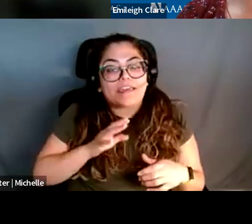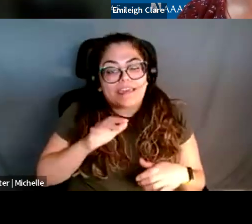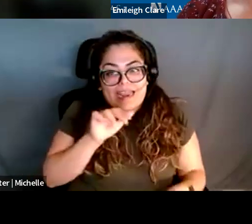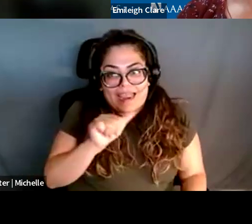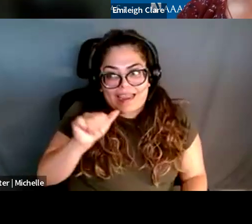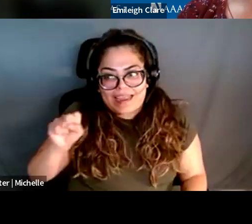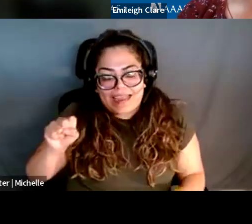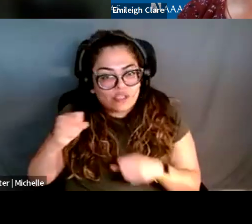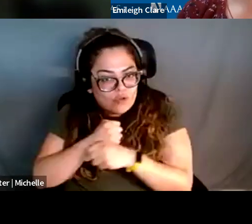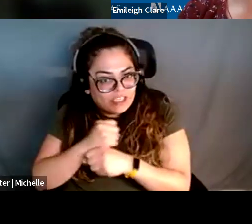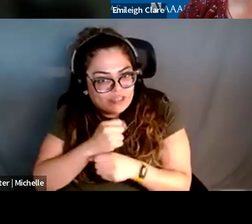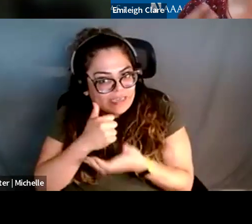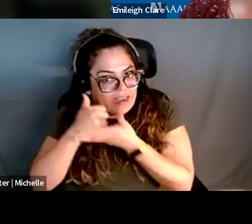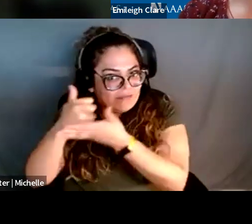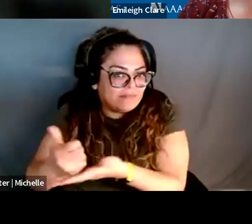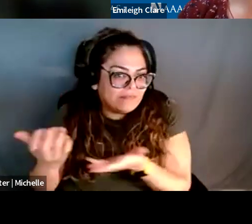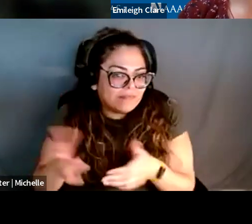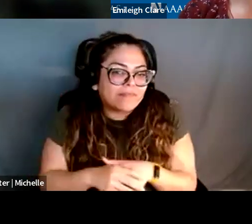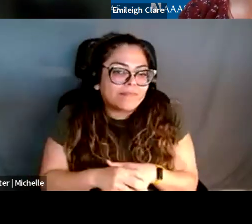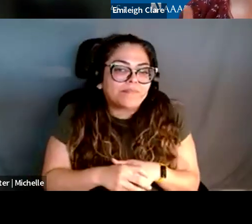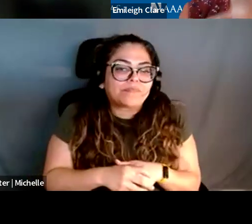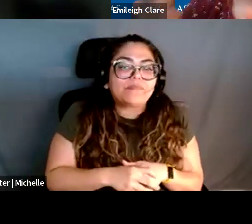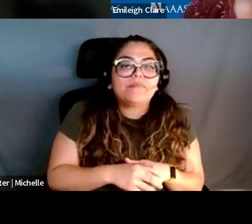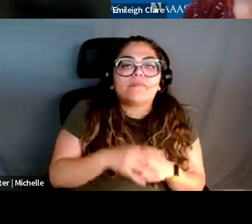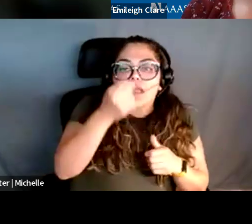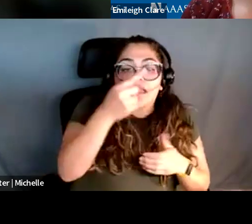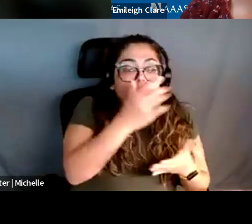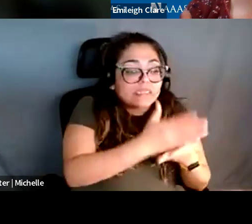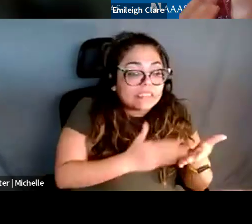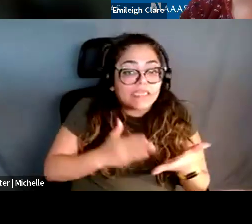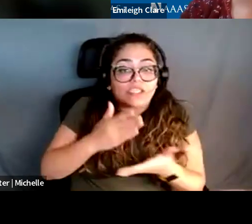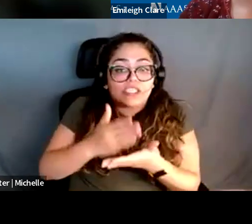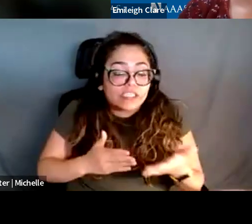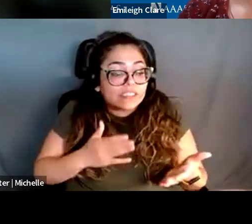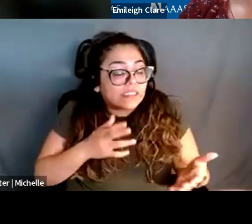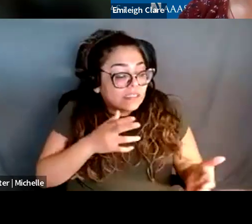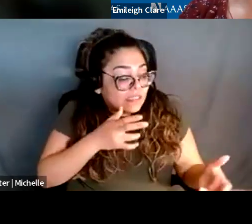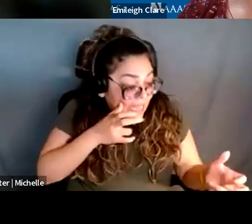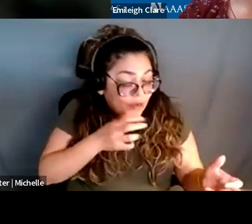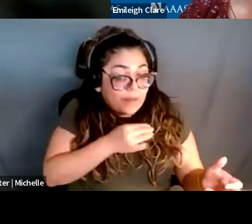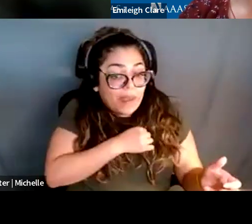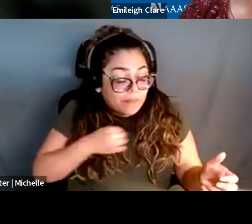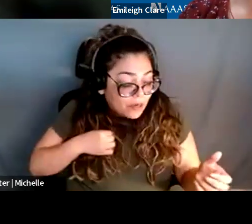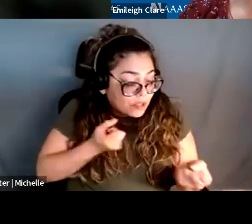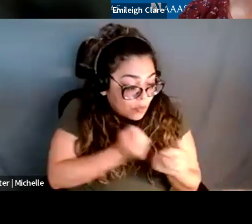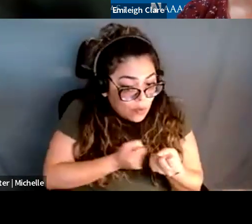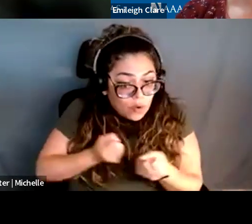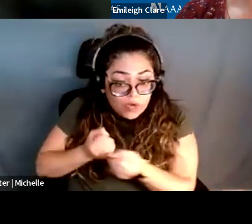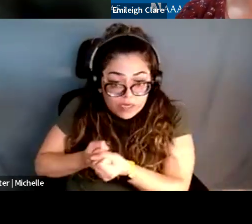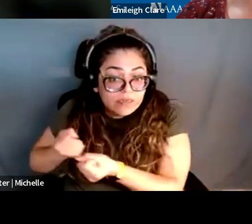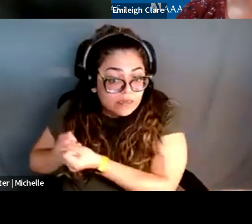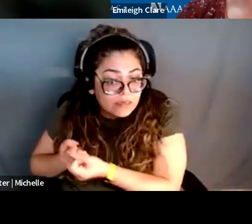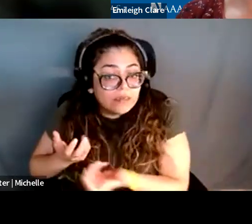voice. And also the sections serve a really powerful role in just hearing from members and supporting members, especially early